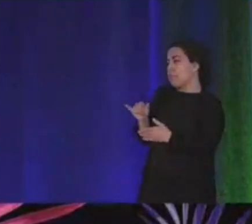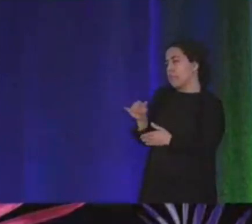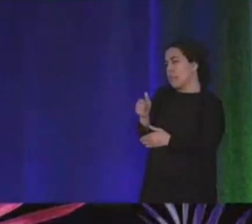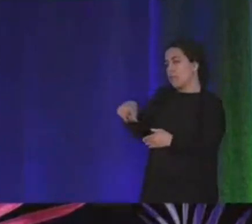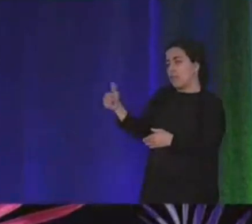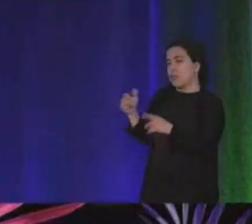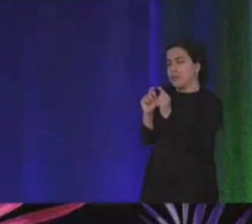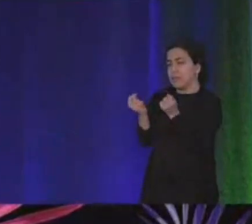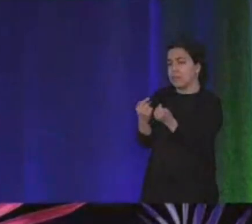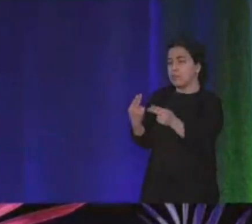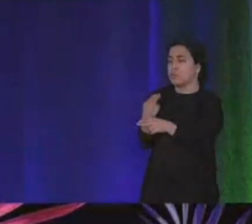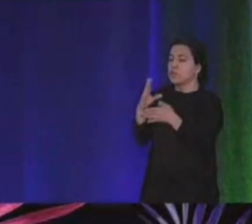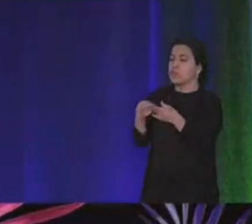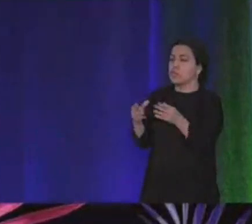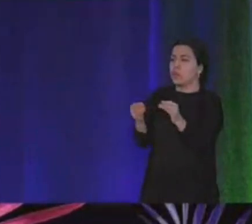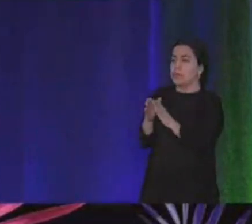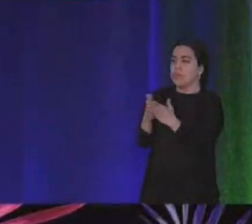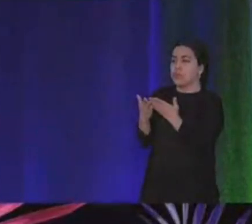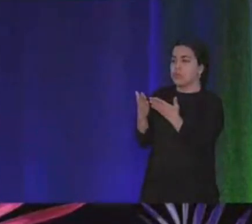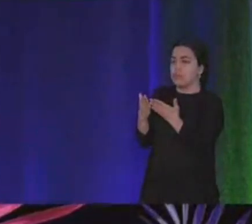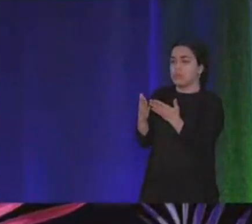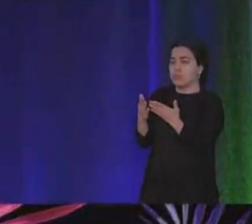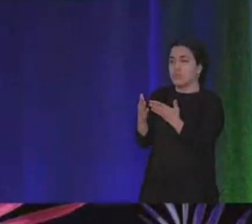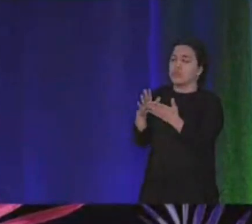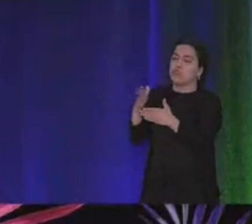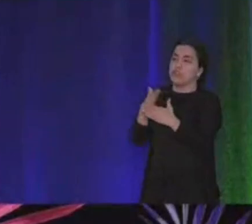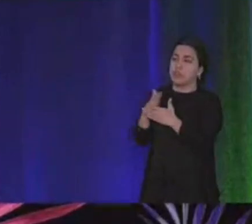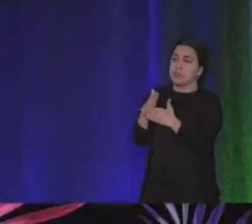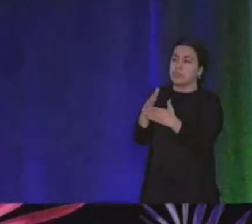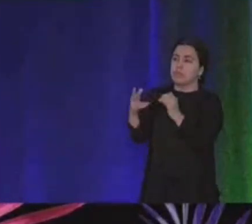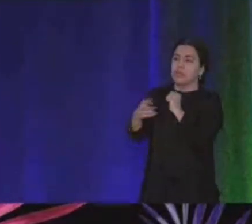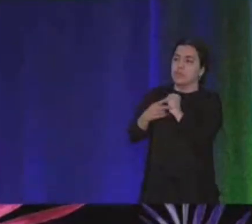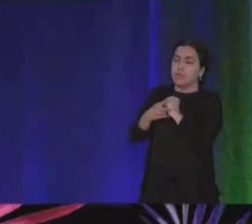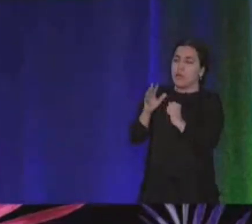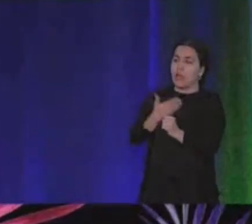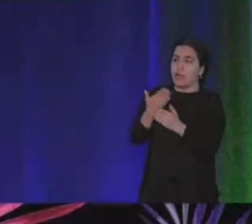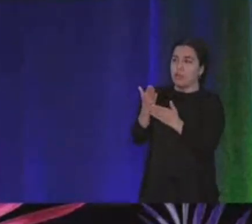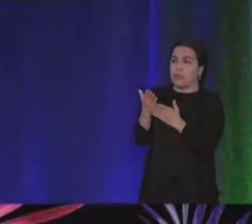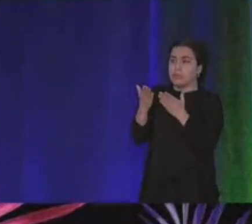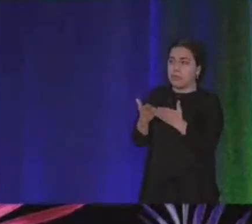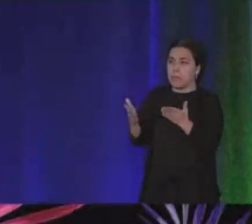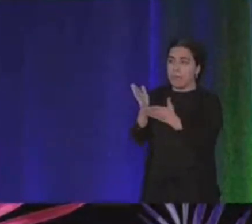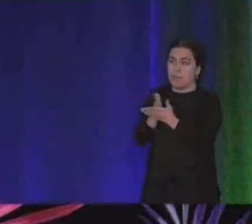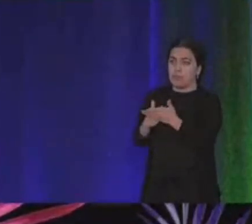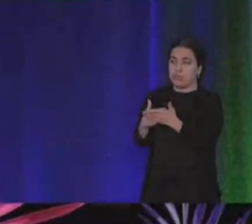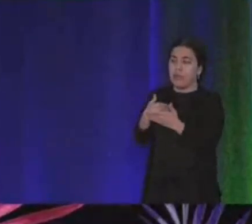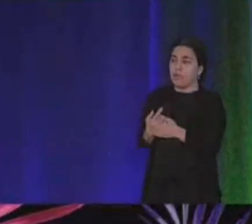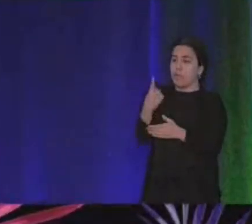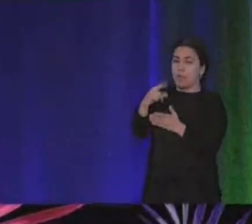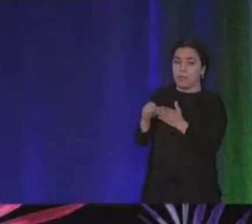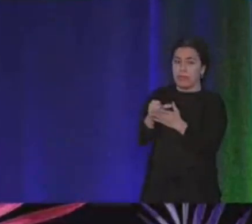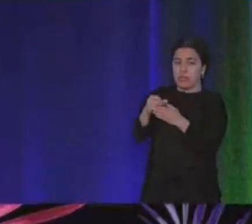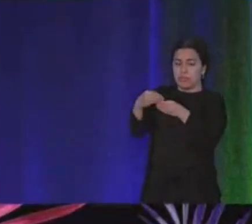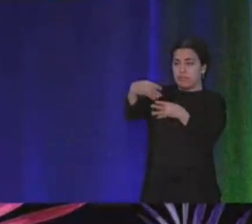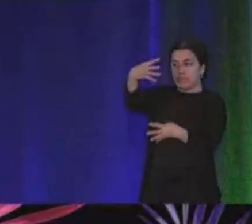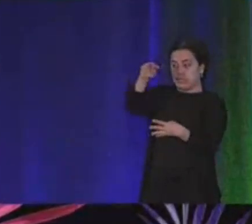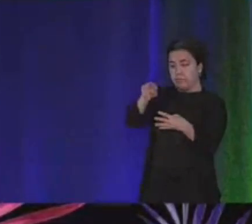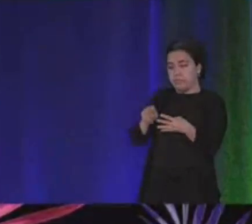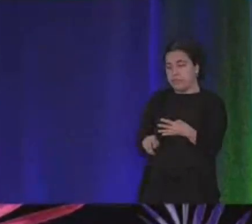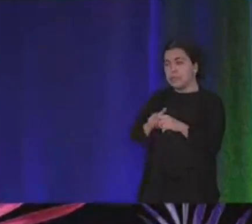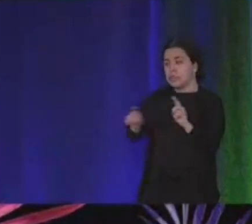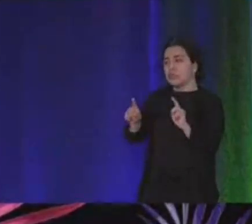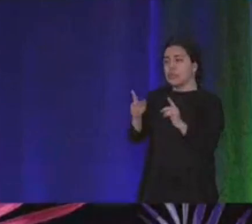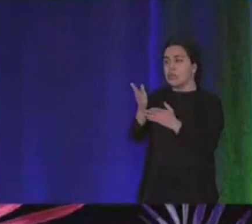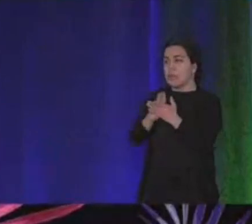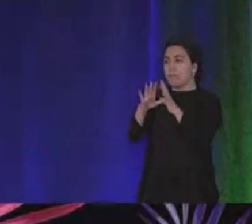use a storybook to store all the components and do testing and stuff too. And we have this like one pager. We list up like a lot of components, and